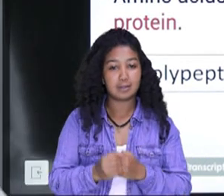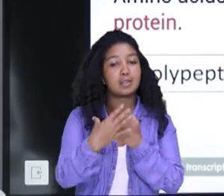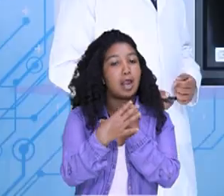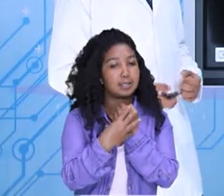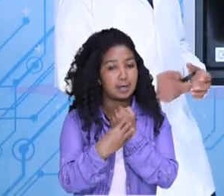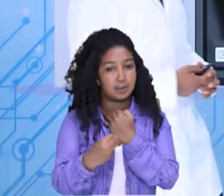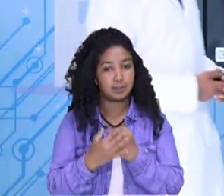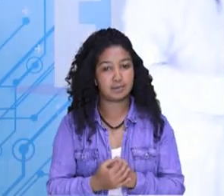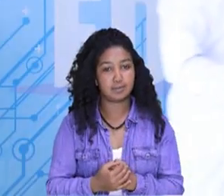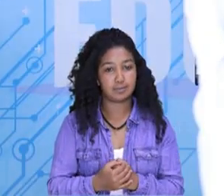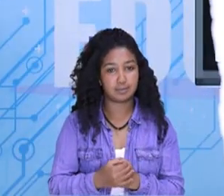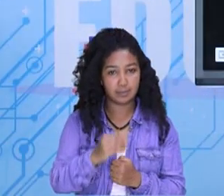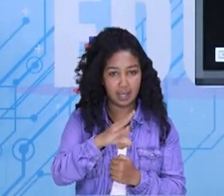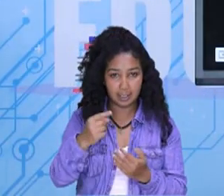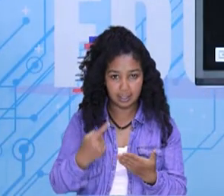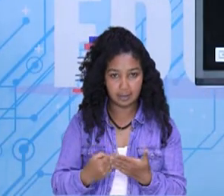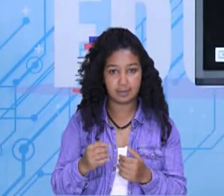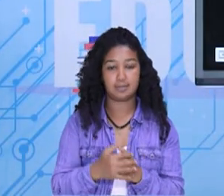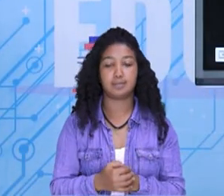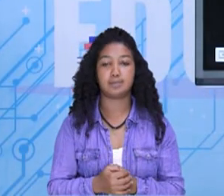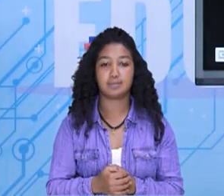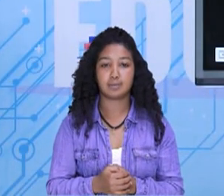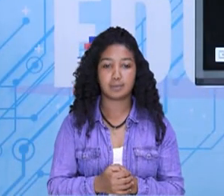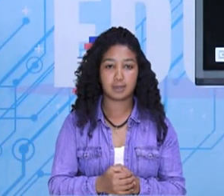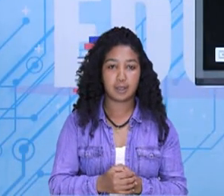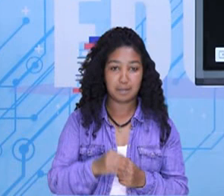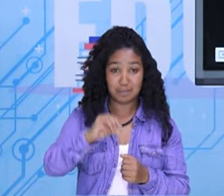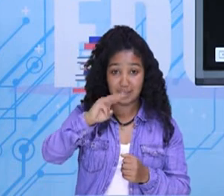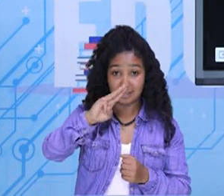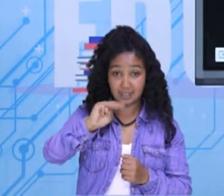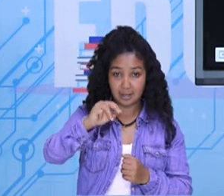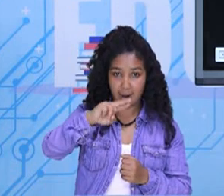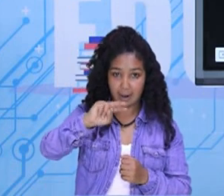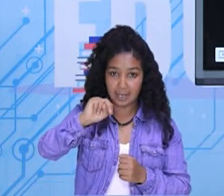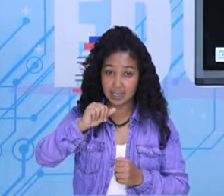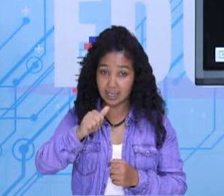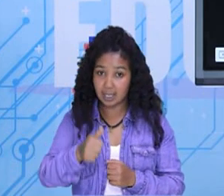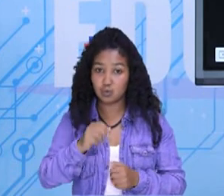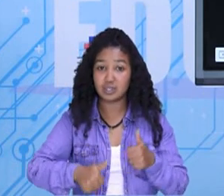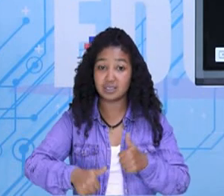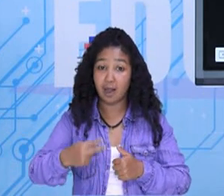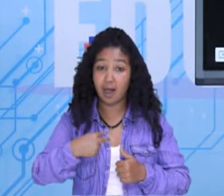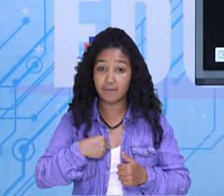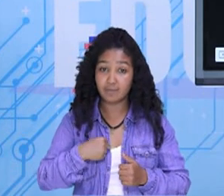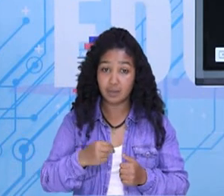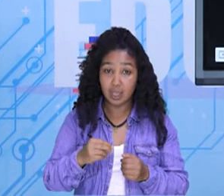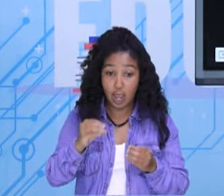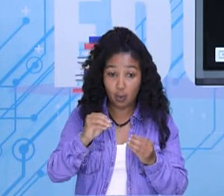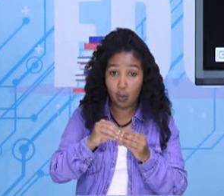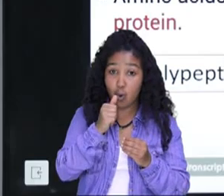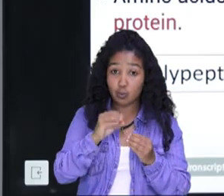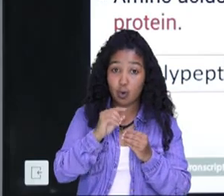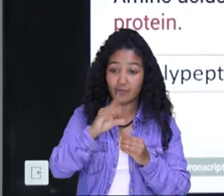transcription. And here, messenger RNA, which have a code